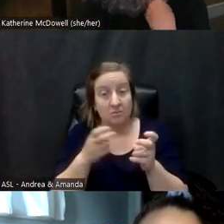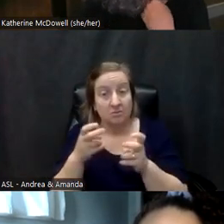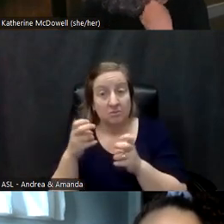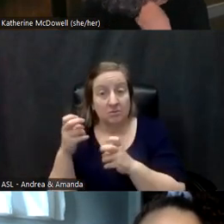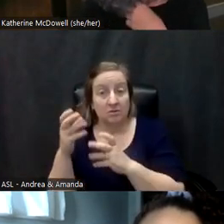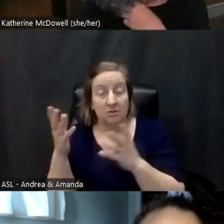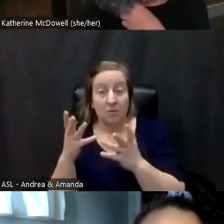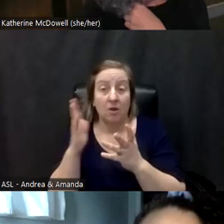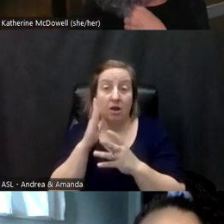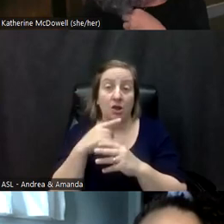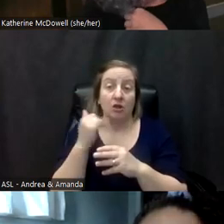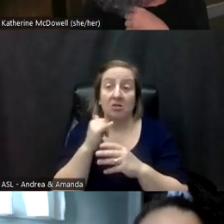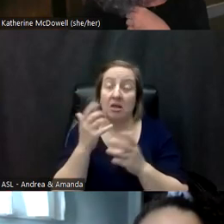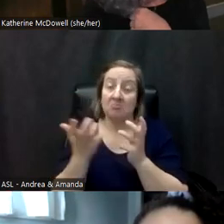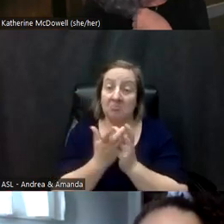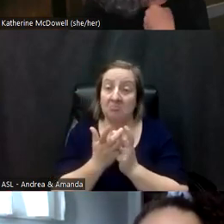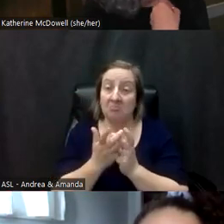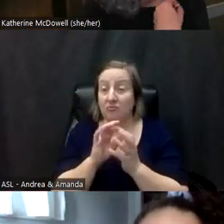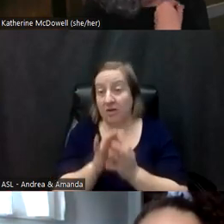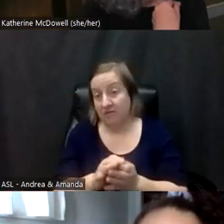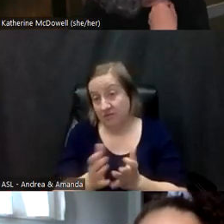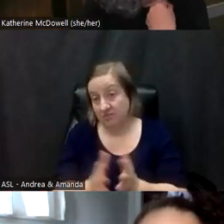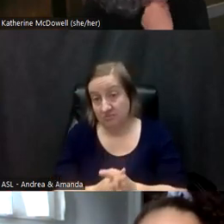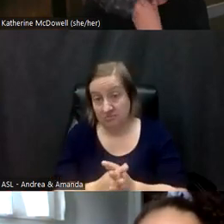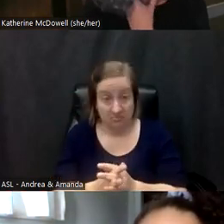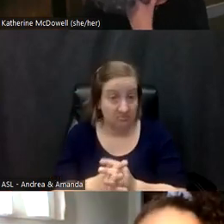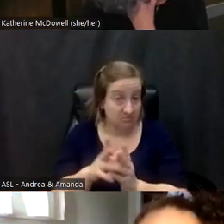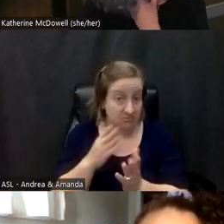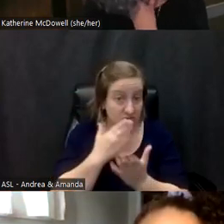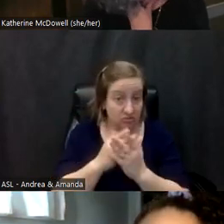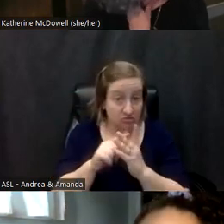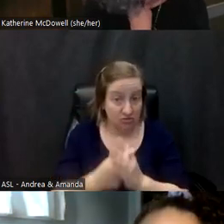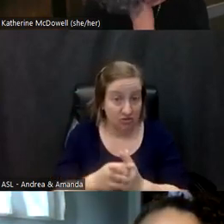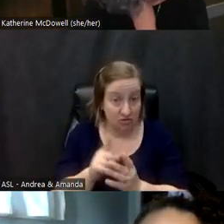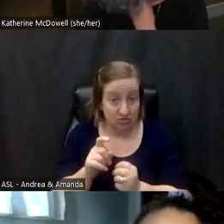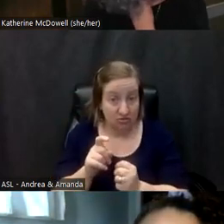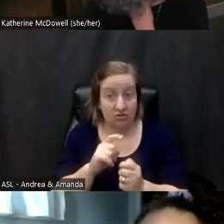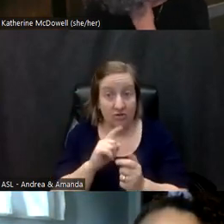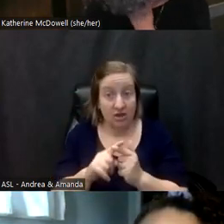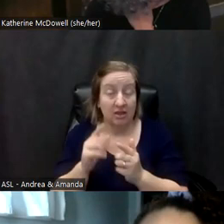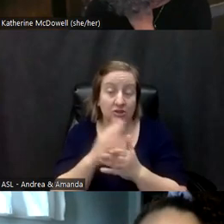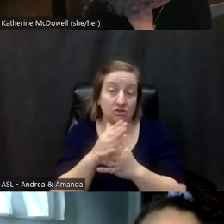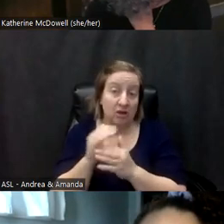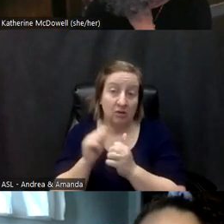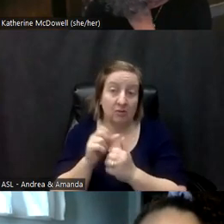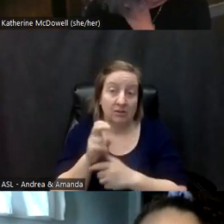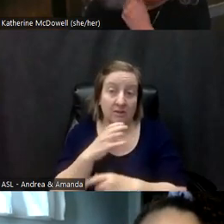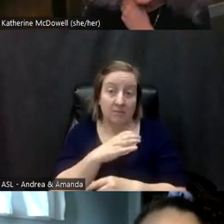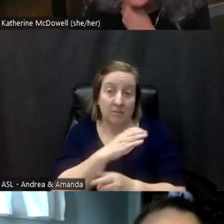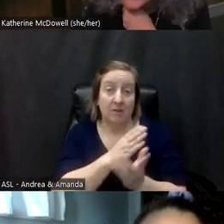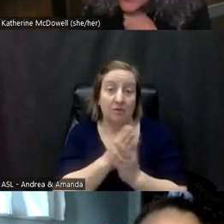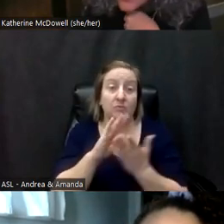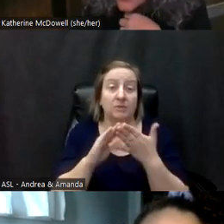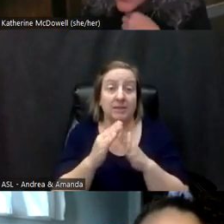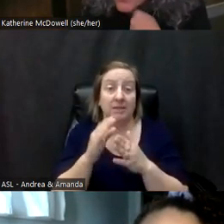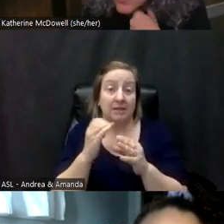like they're would be relevant? Is that a good start? And then share it back with the subcommittee through the city